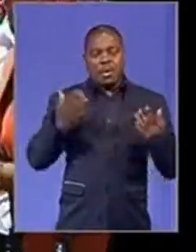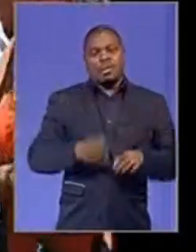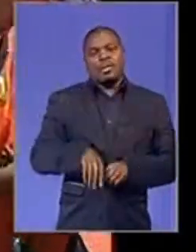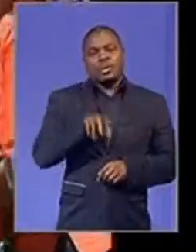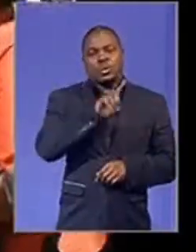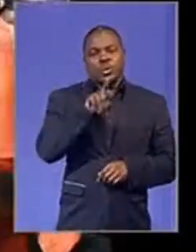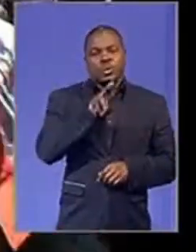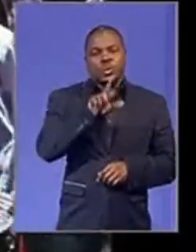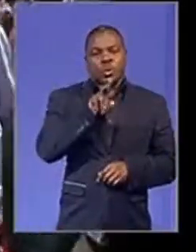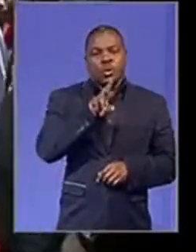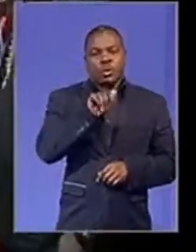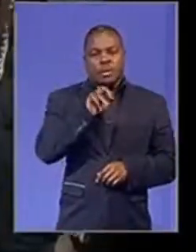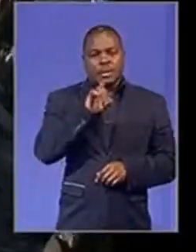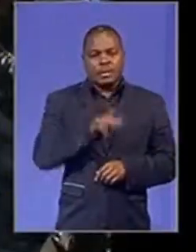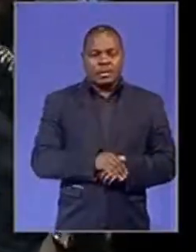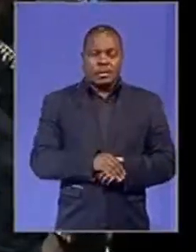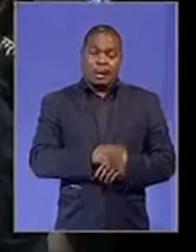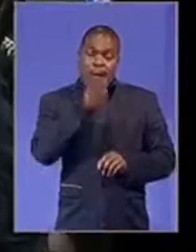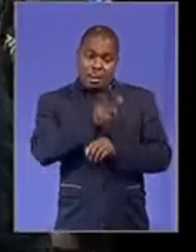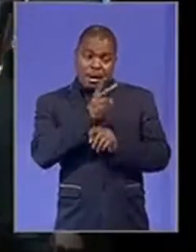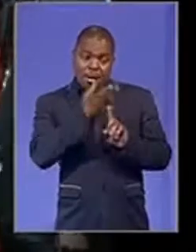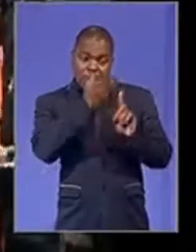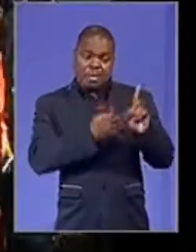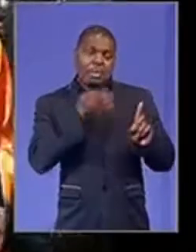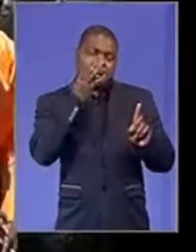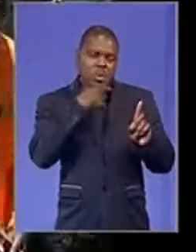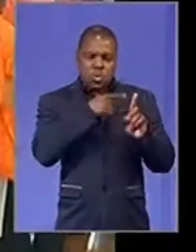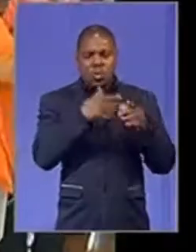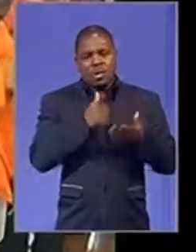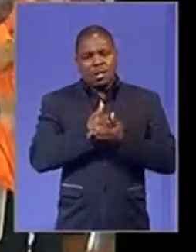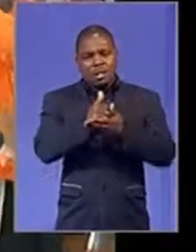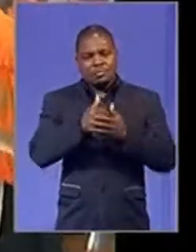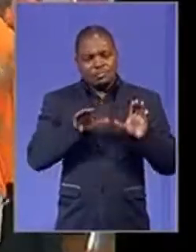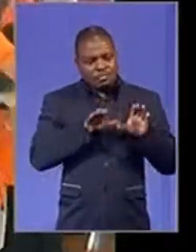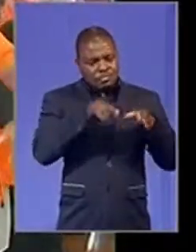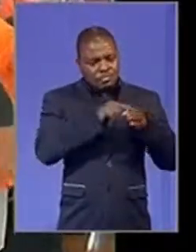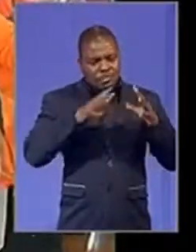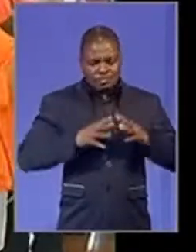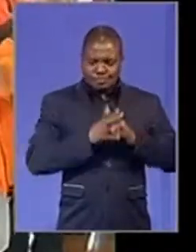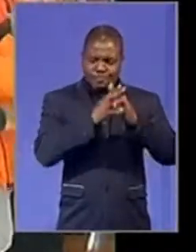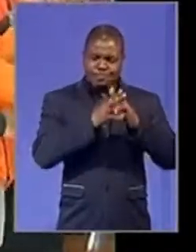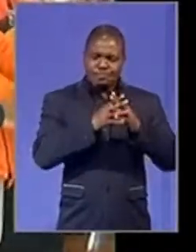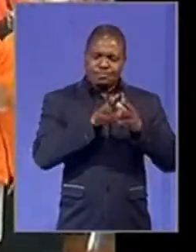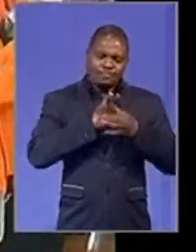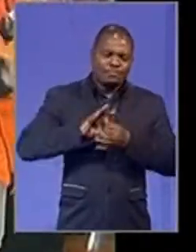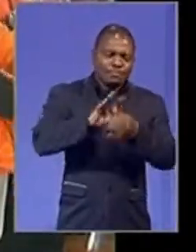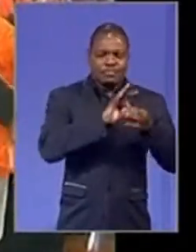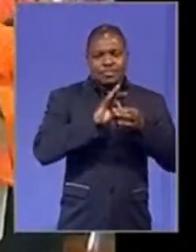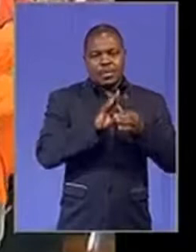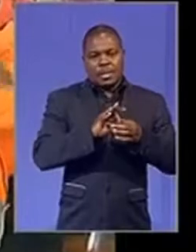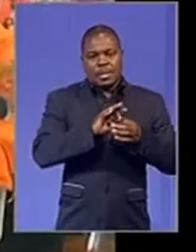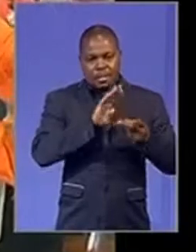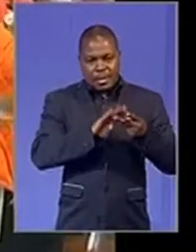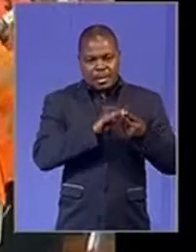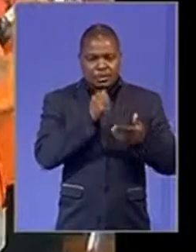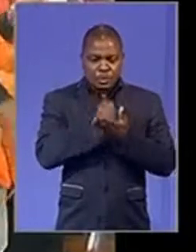Magwaza Msibi o boetse o babatswa ka ho theha kutlwano le tshebedisano mmoho ka hare ho mokga wa hae. Ho itella ho sebelletsa mokga ka